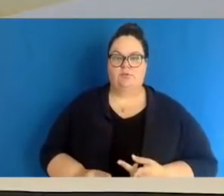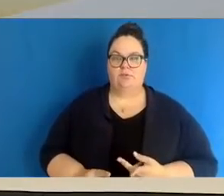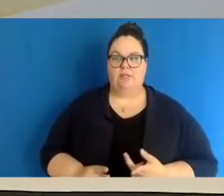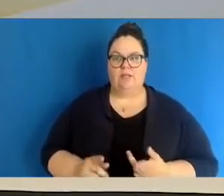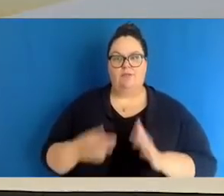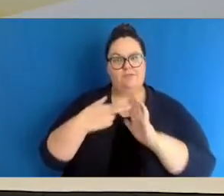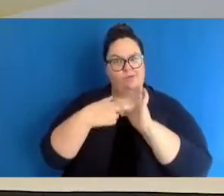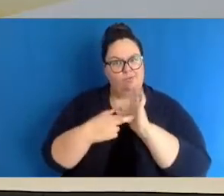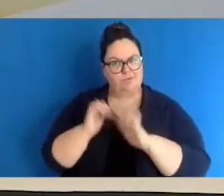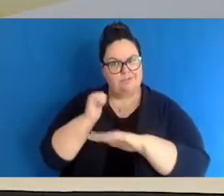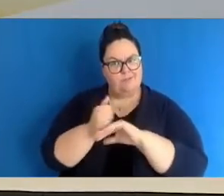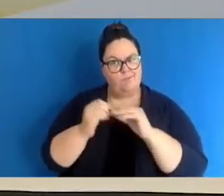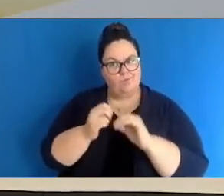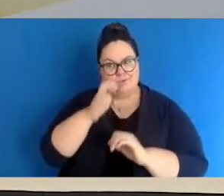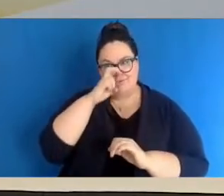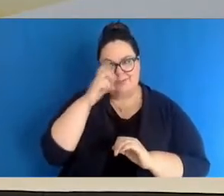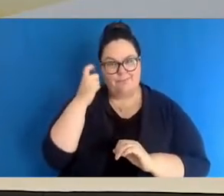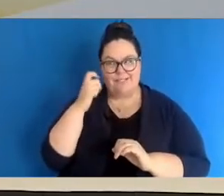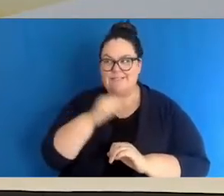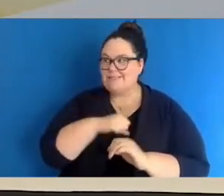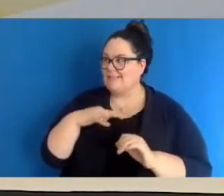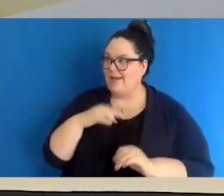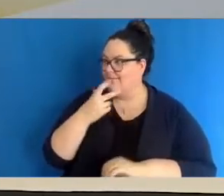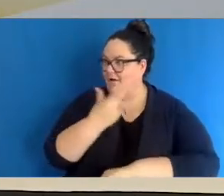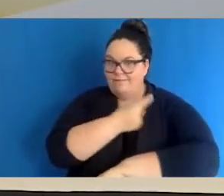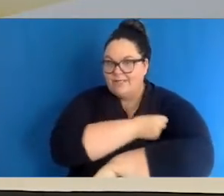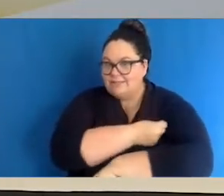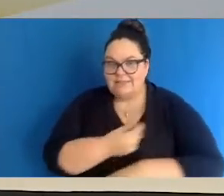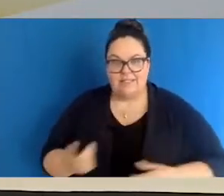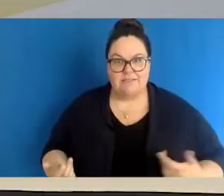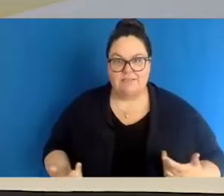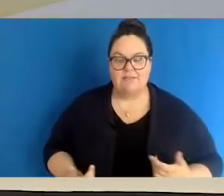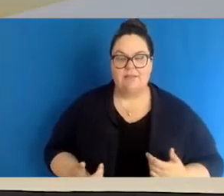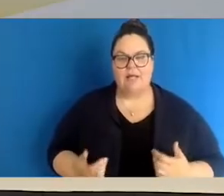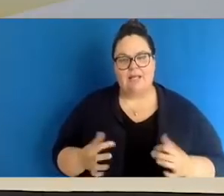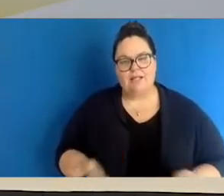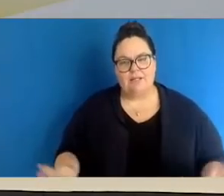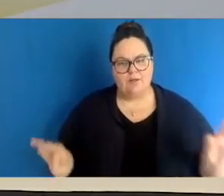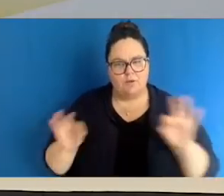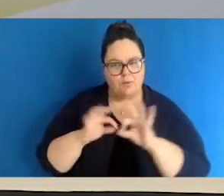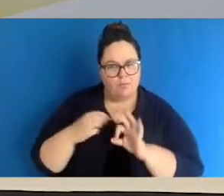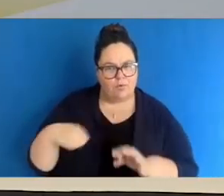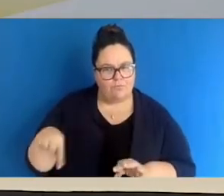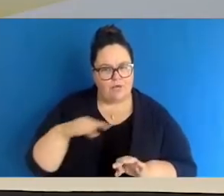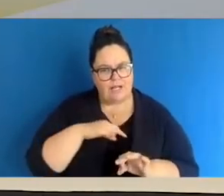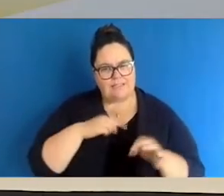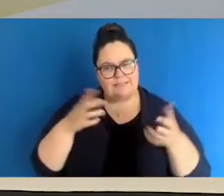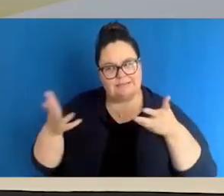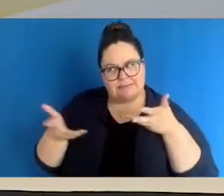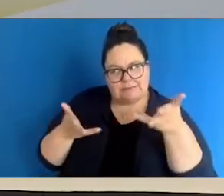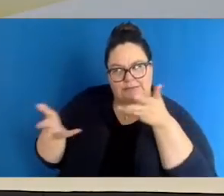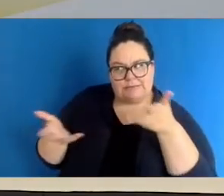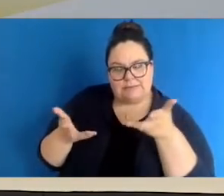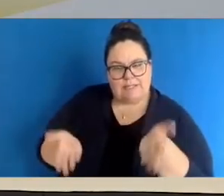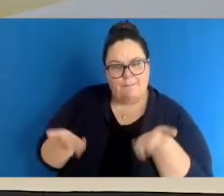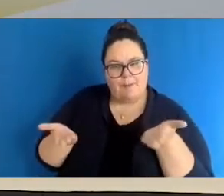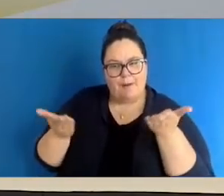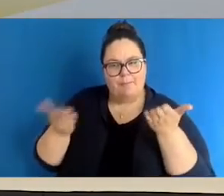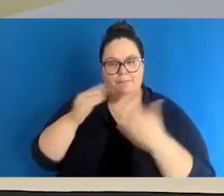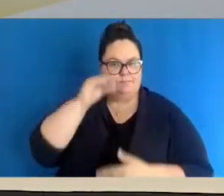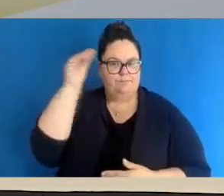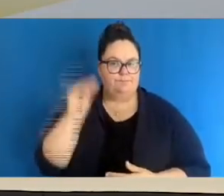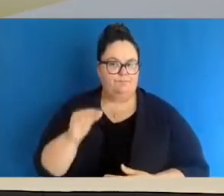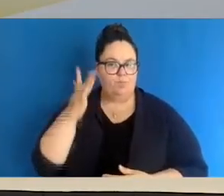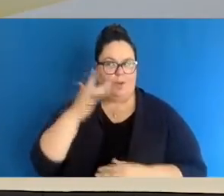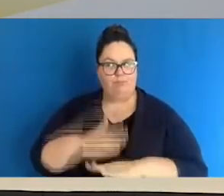restrictions that are in place, and I also think it's important for us to work very hard to get those numbers up because we want to